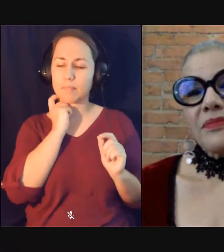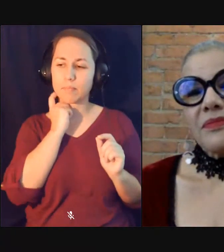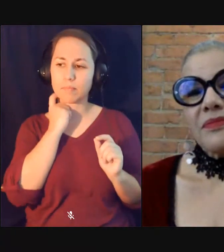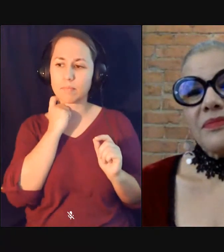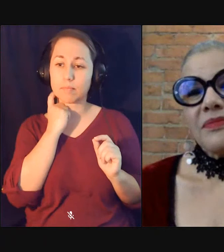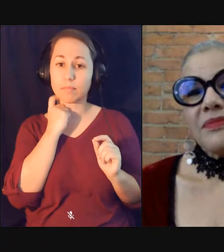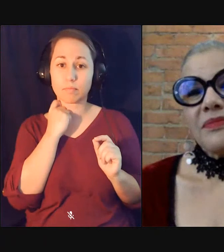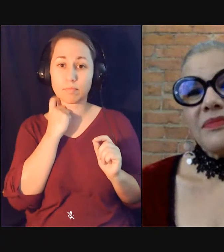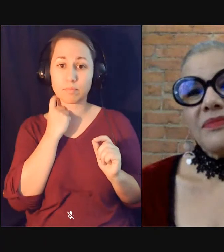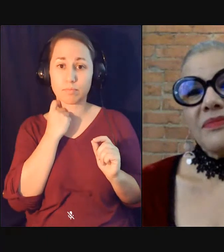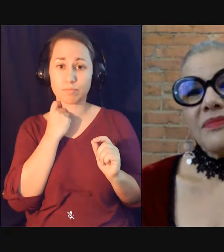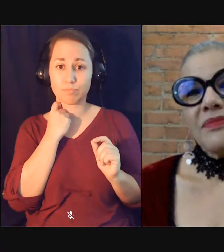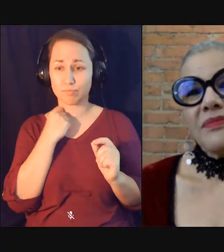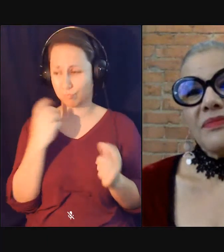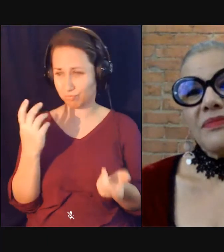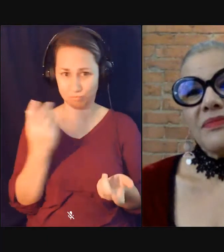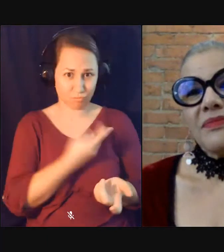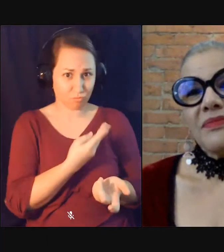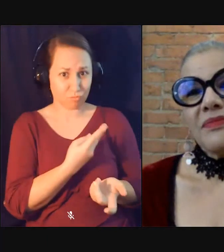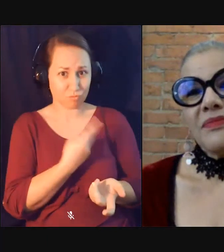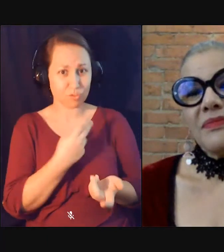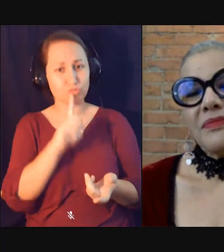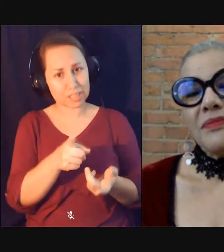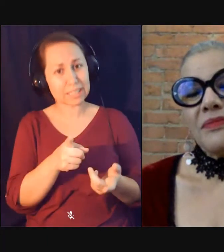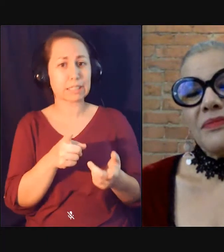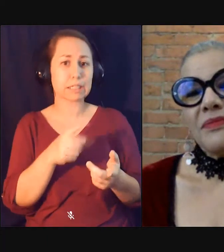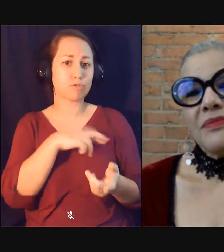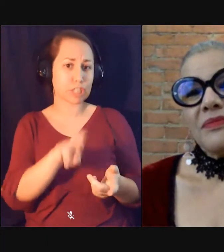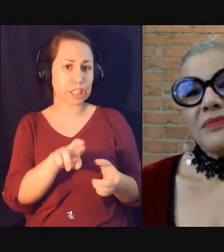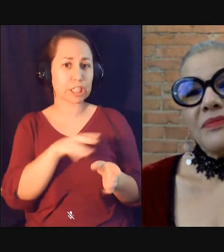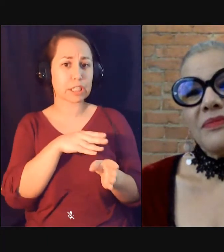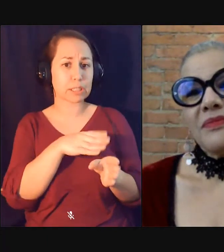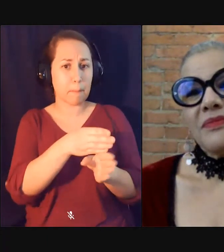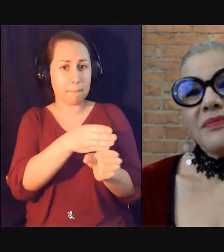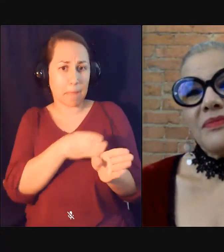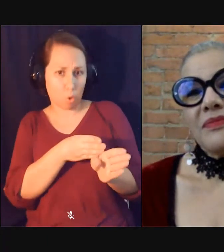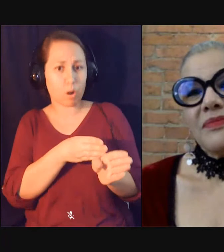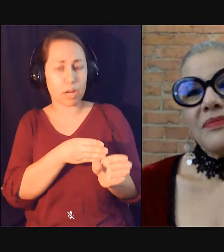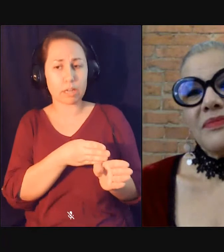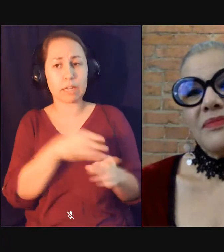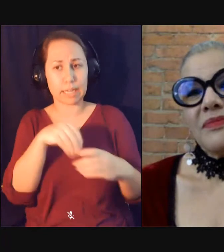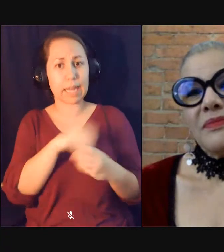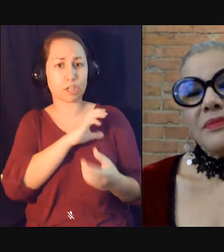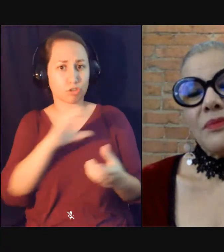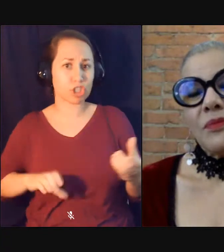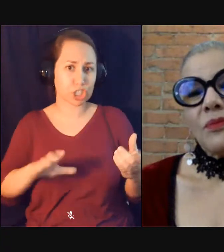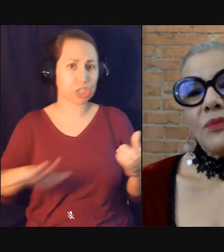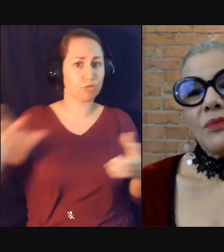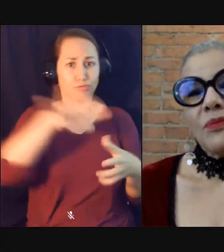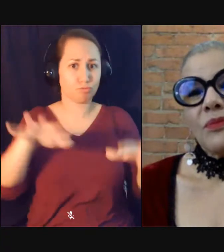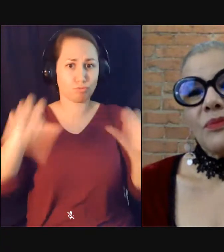you and I were both religious minorities in a Christian dominionist state. You and I are